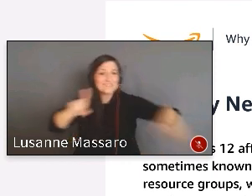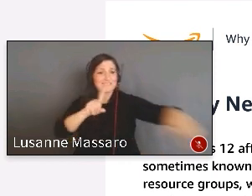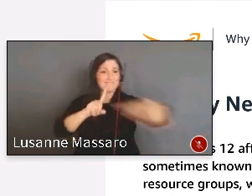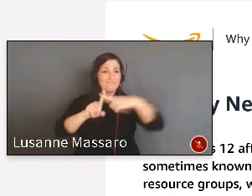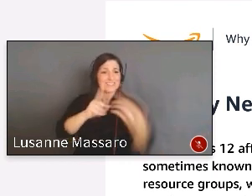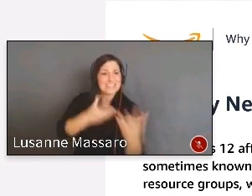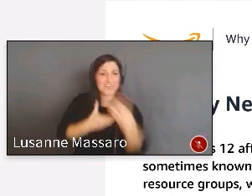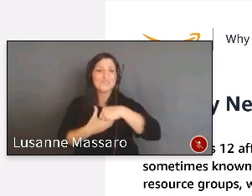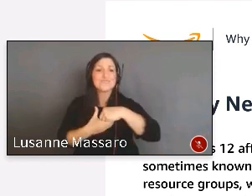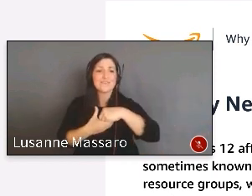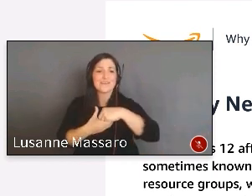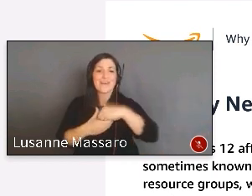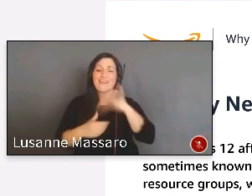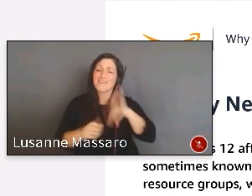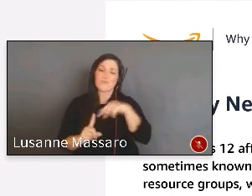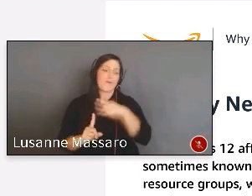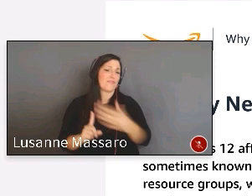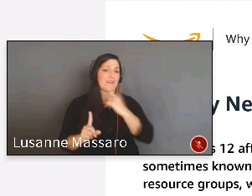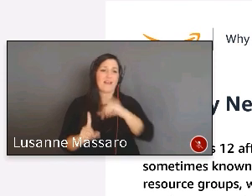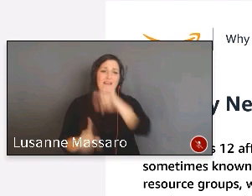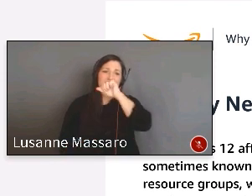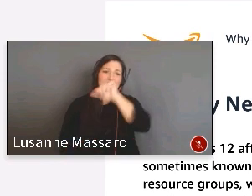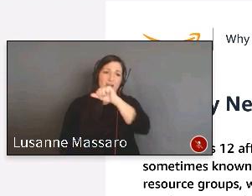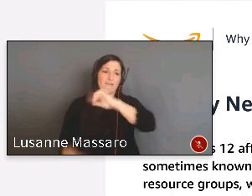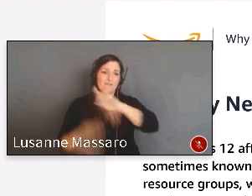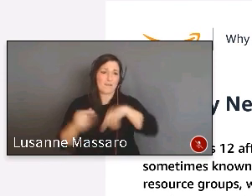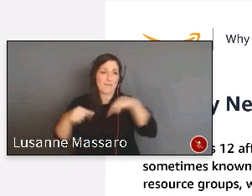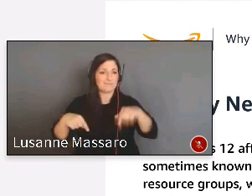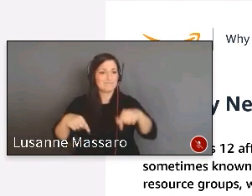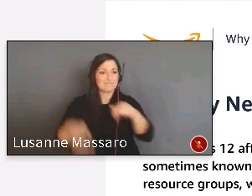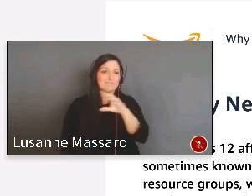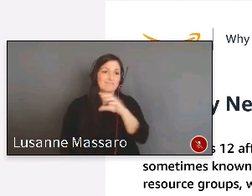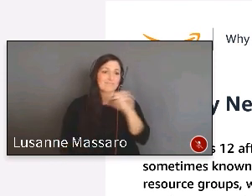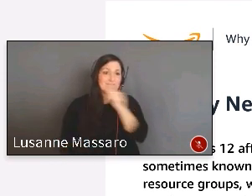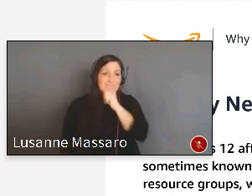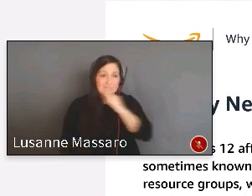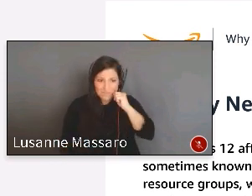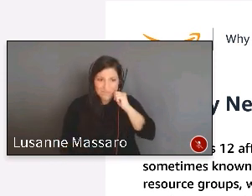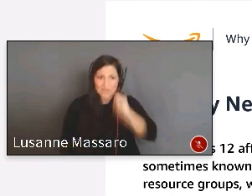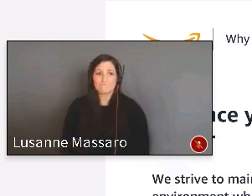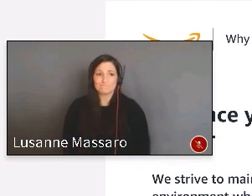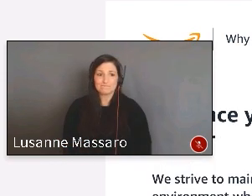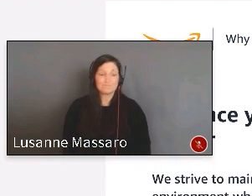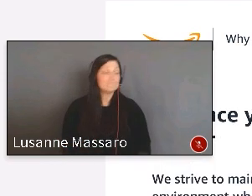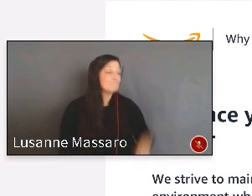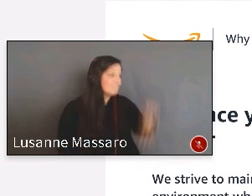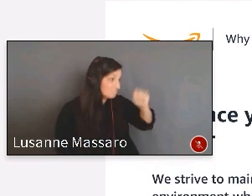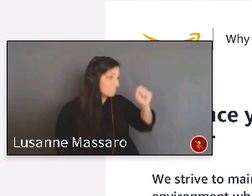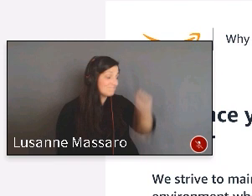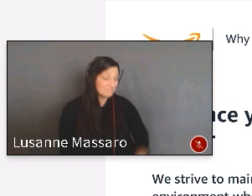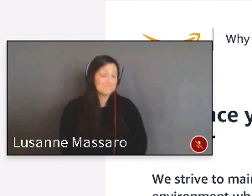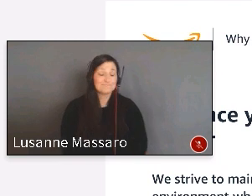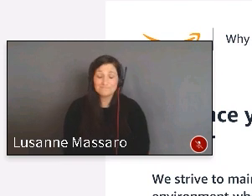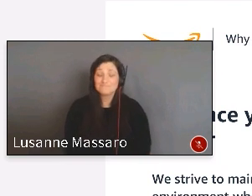I absolutely adore about Amazon and working for this fantastic company. Absolutely. I wanted to